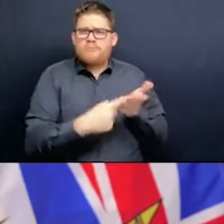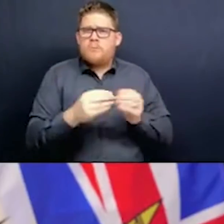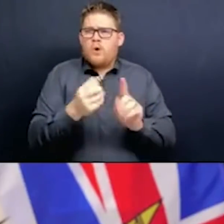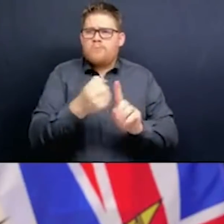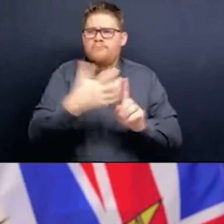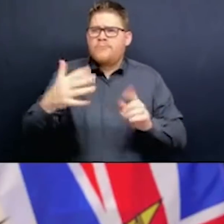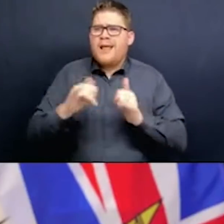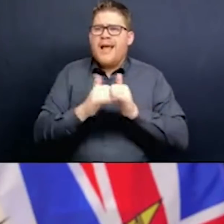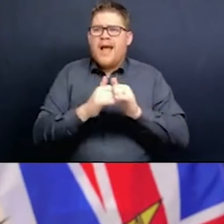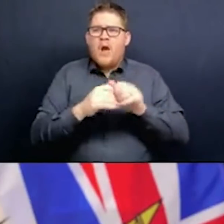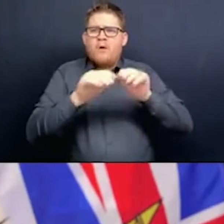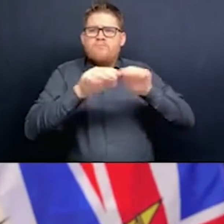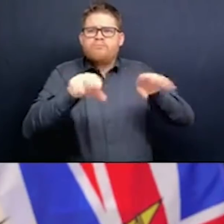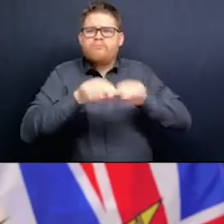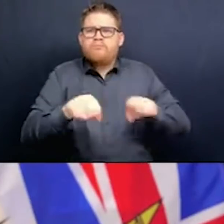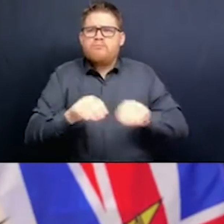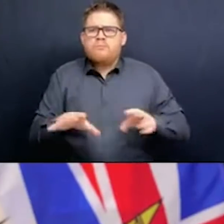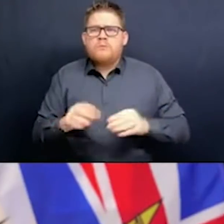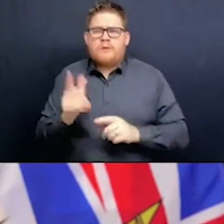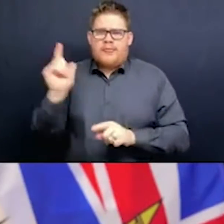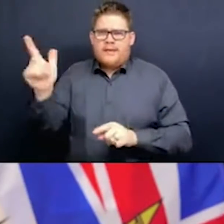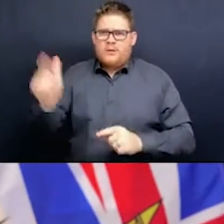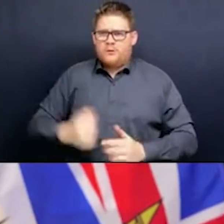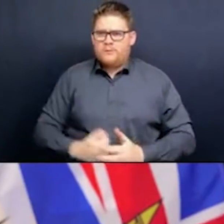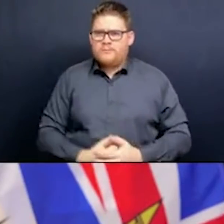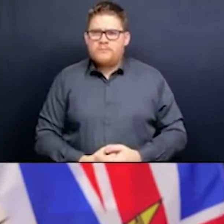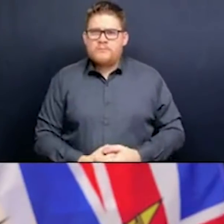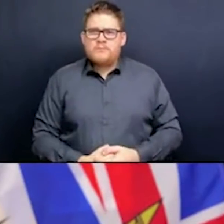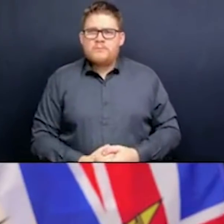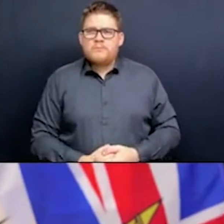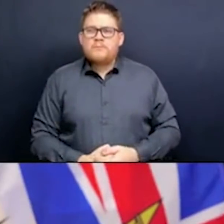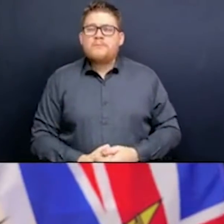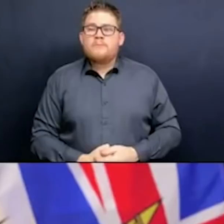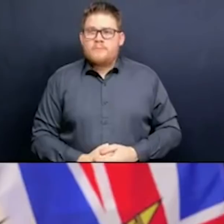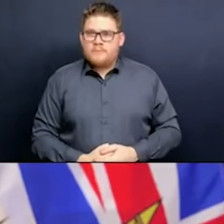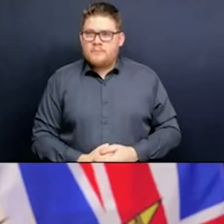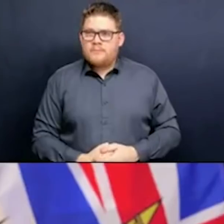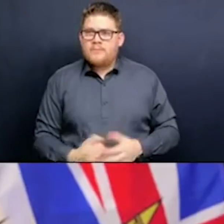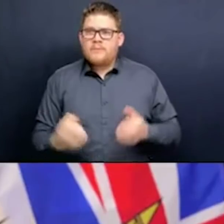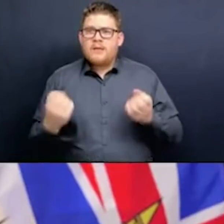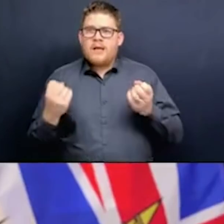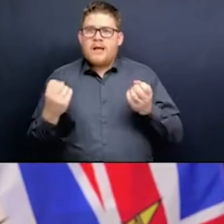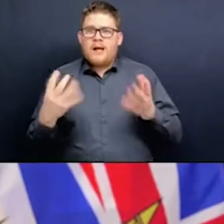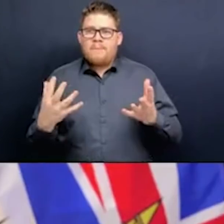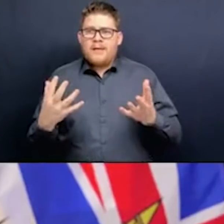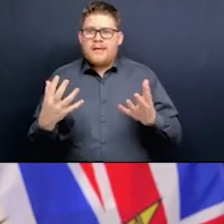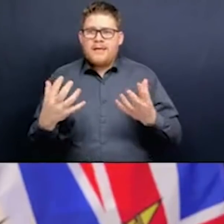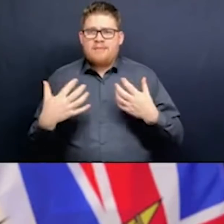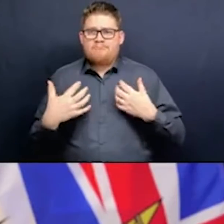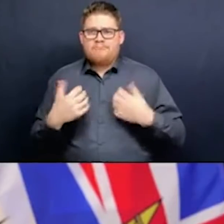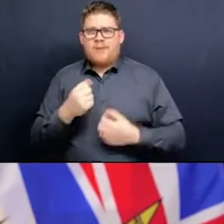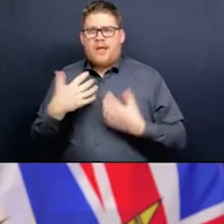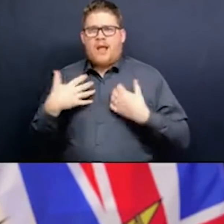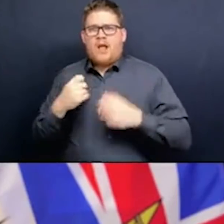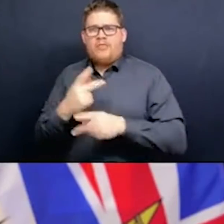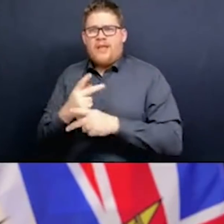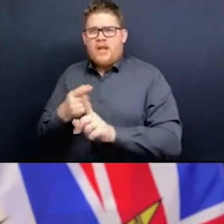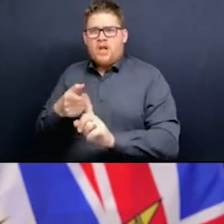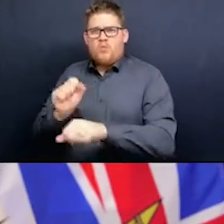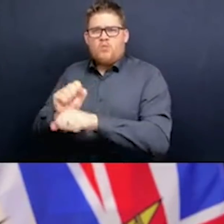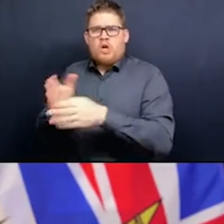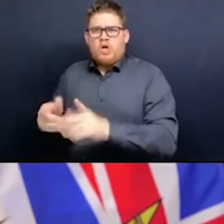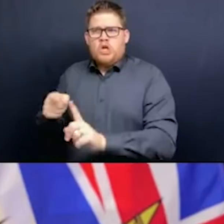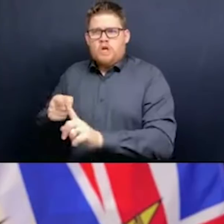week. With respect to the impact of sickness on healthcare workers, we saw a decrease in the number of staff with short-term illness, off